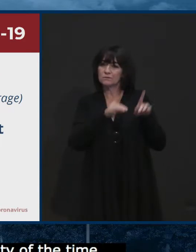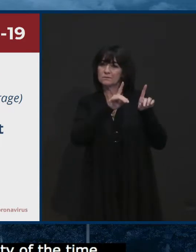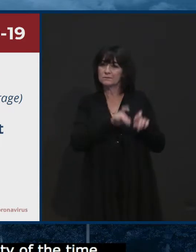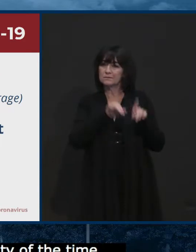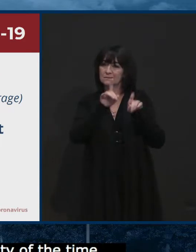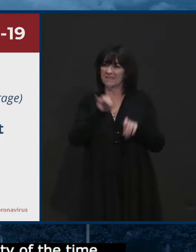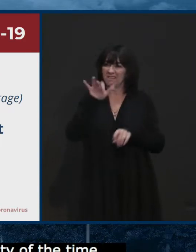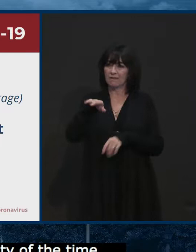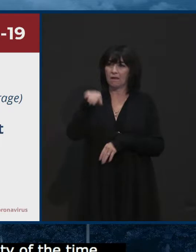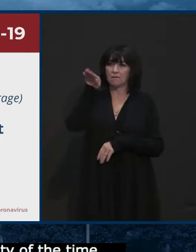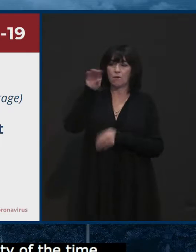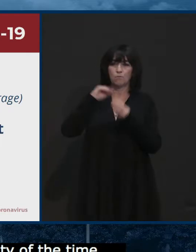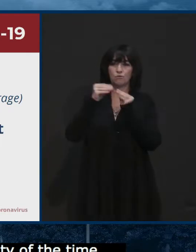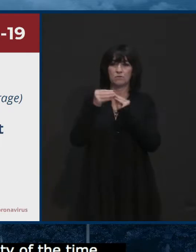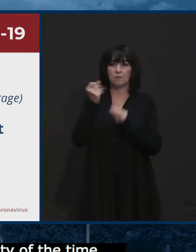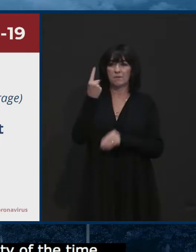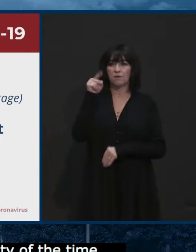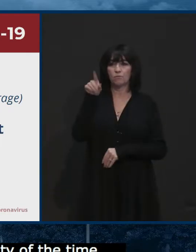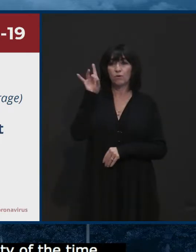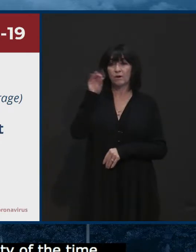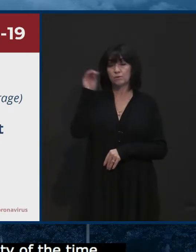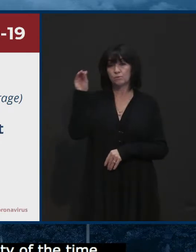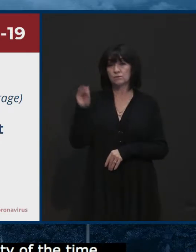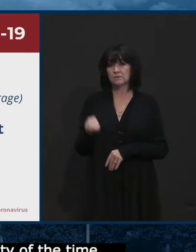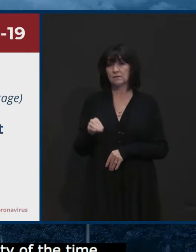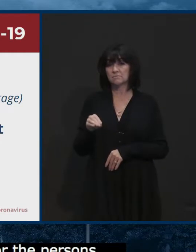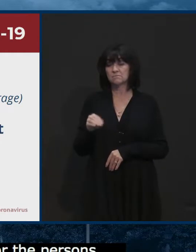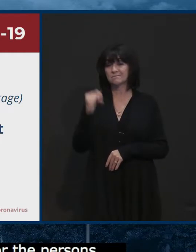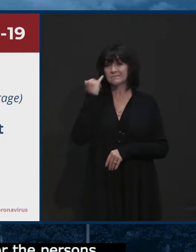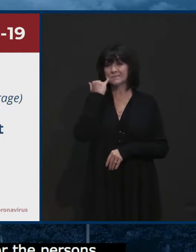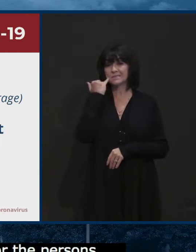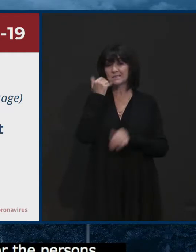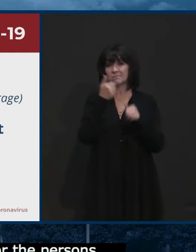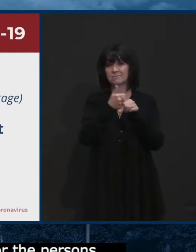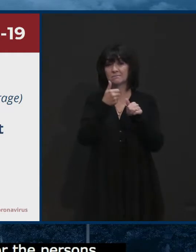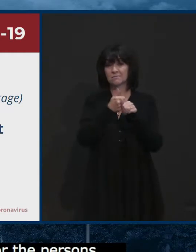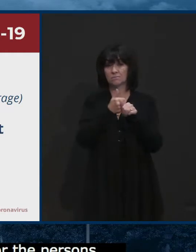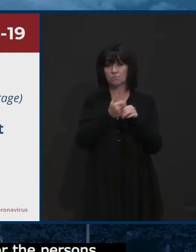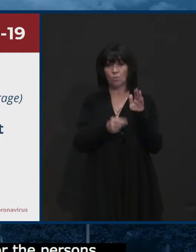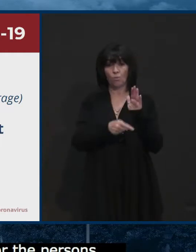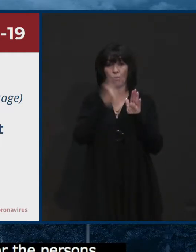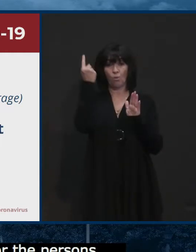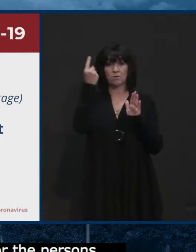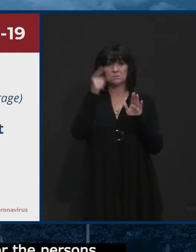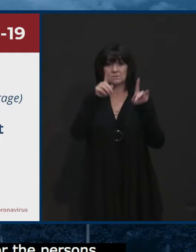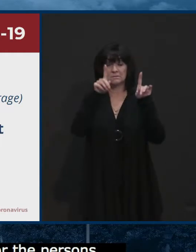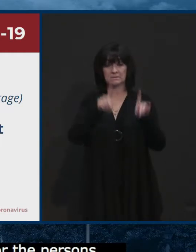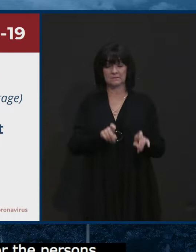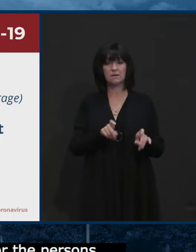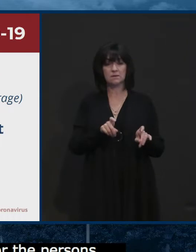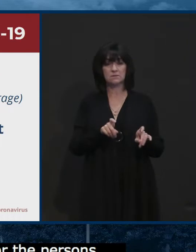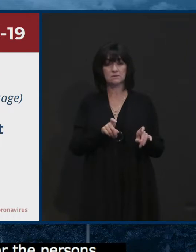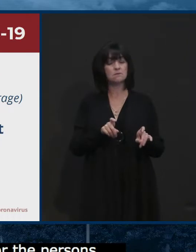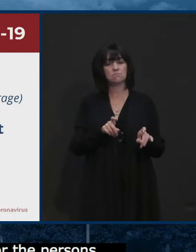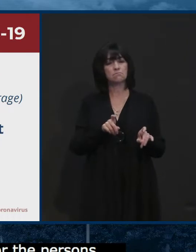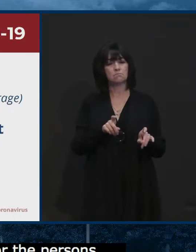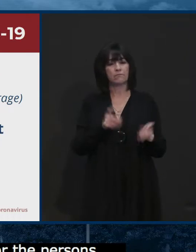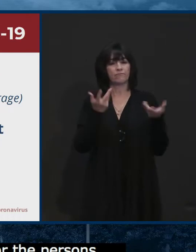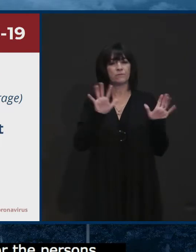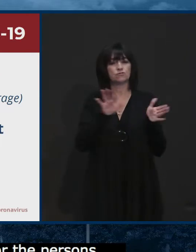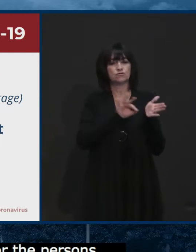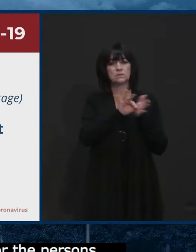there, 11.8%. So if you've been tested once and you get tested again, it doesn't get counted as part